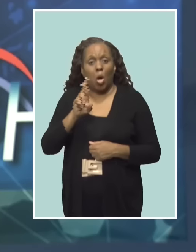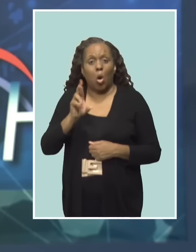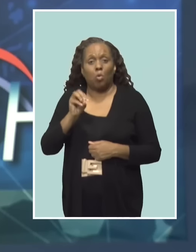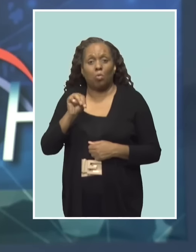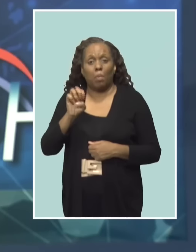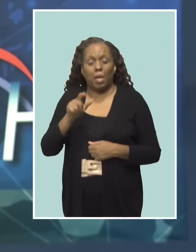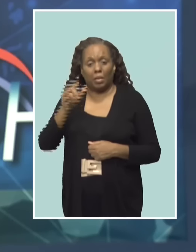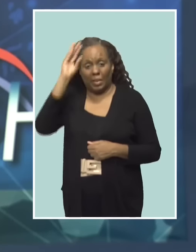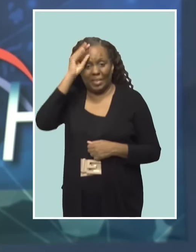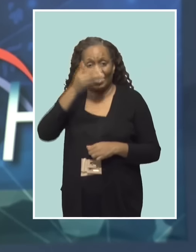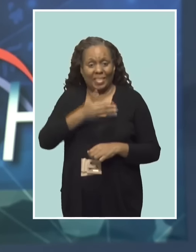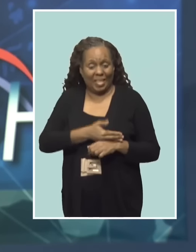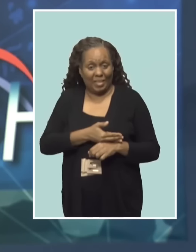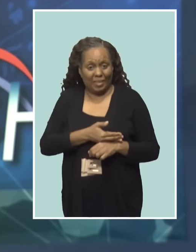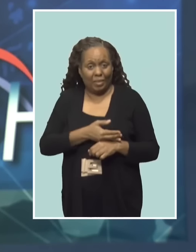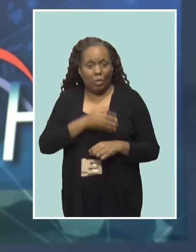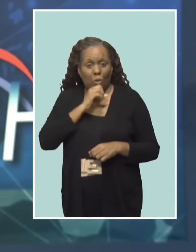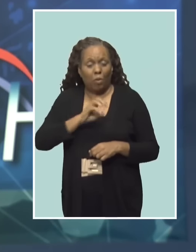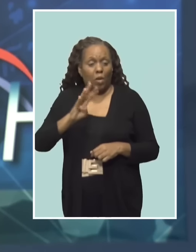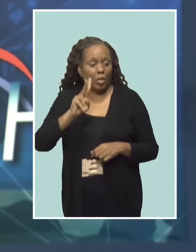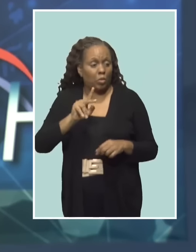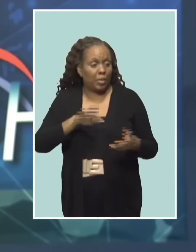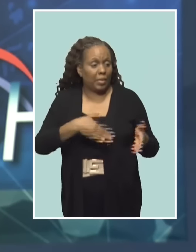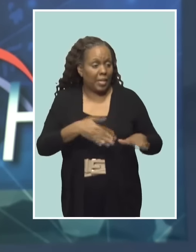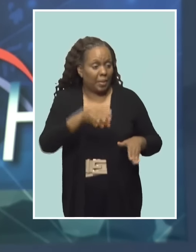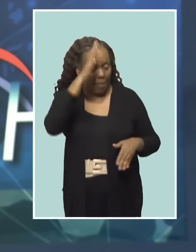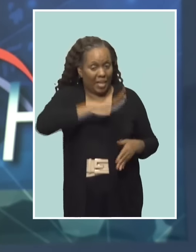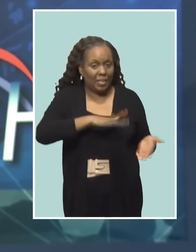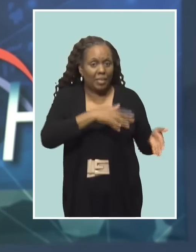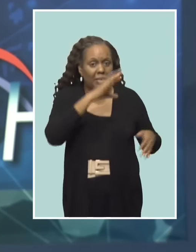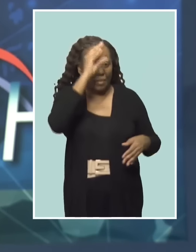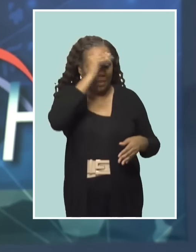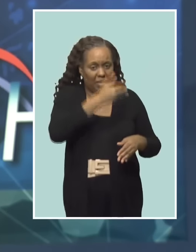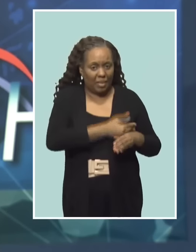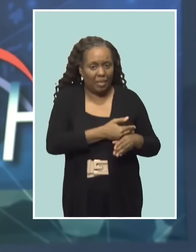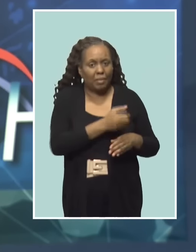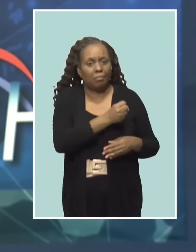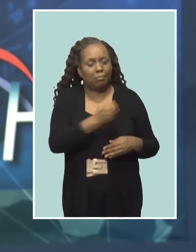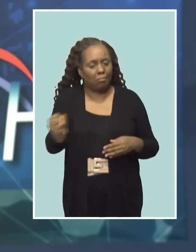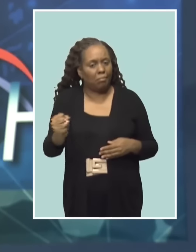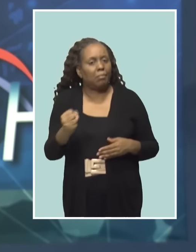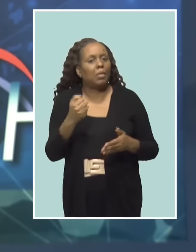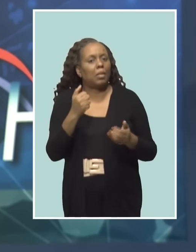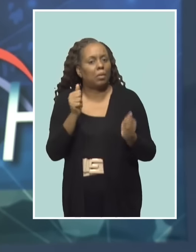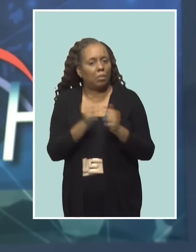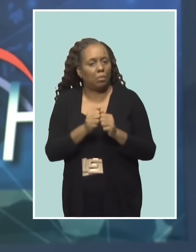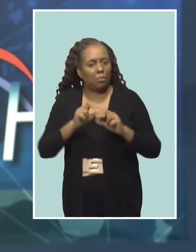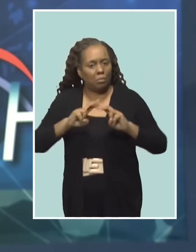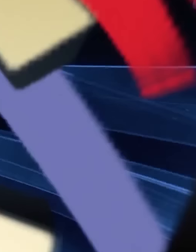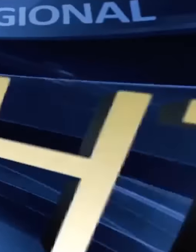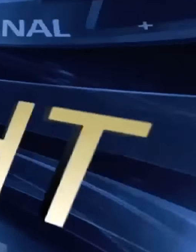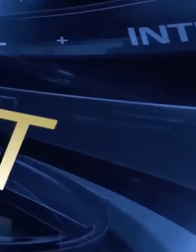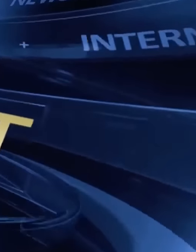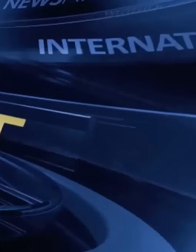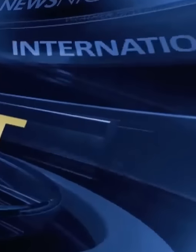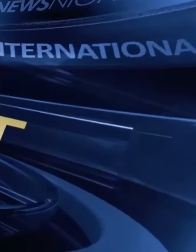son of the late Erwin Bradshaw of Edie Village Christchurch, is in custody, assisting with their investigations.